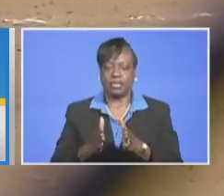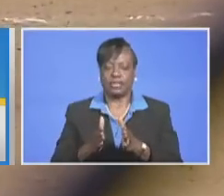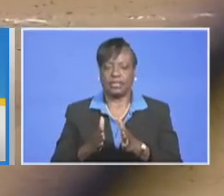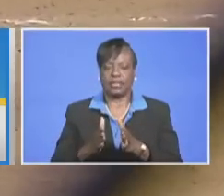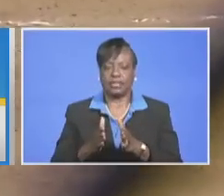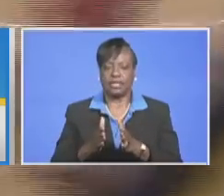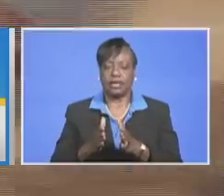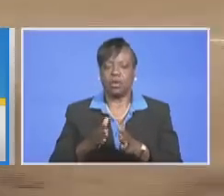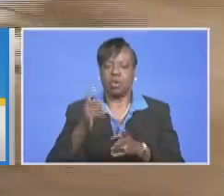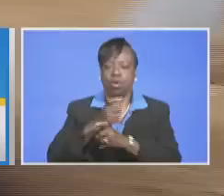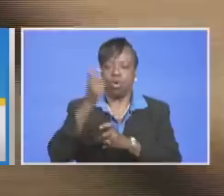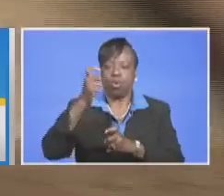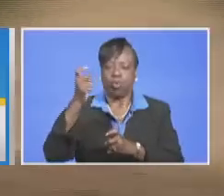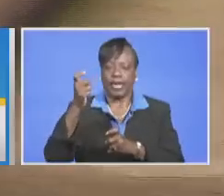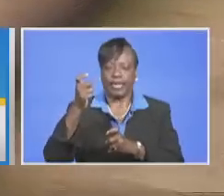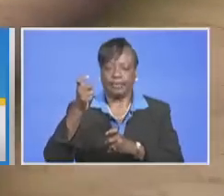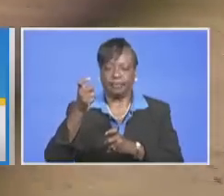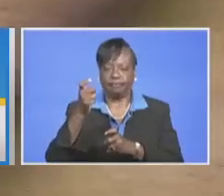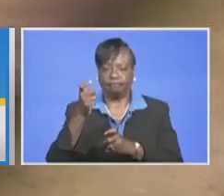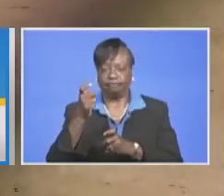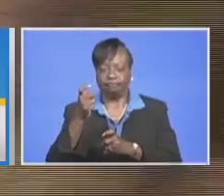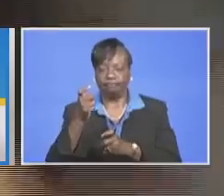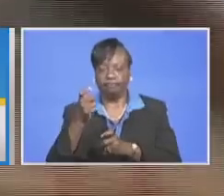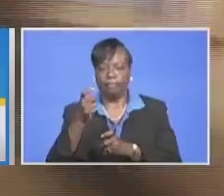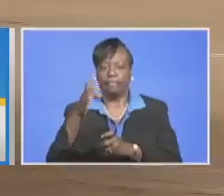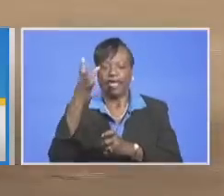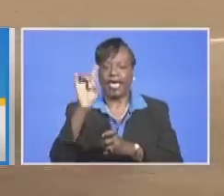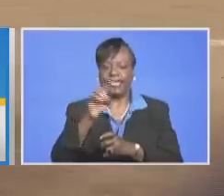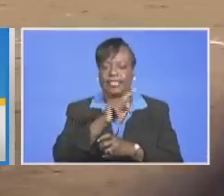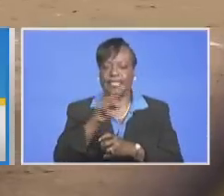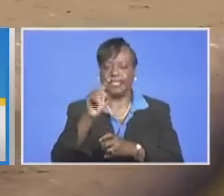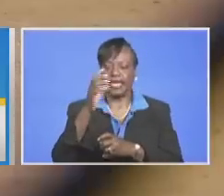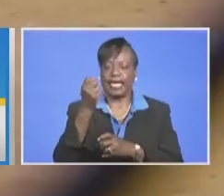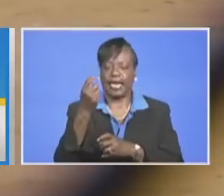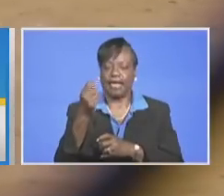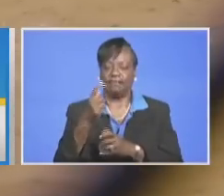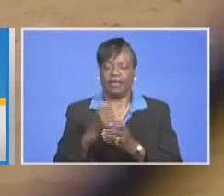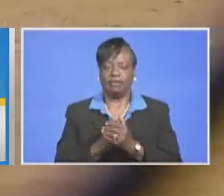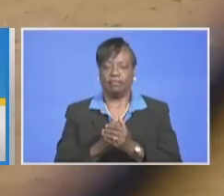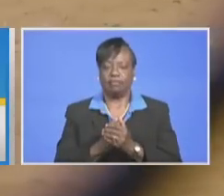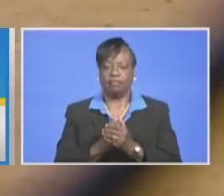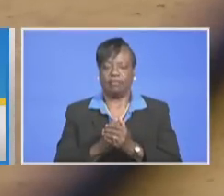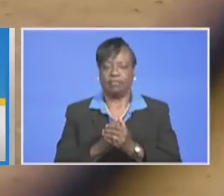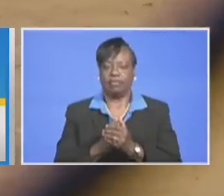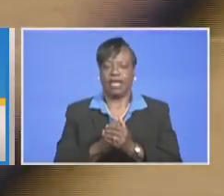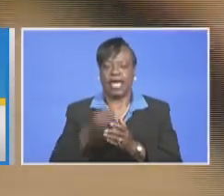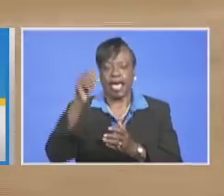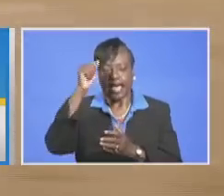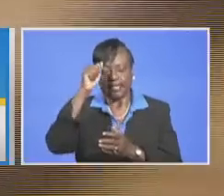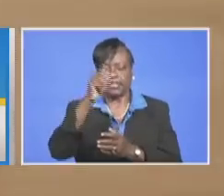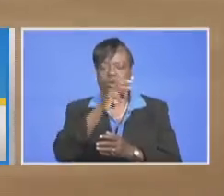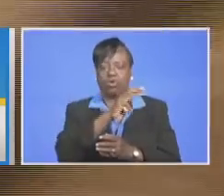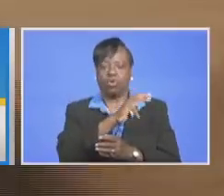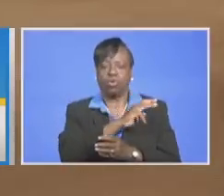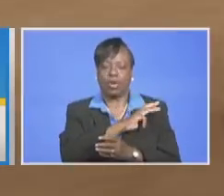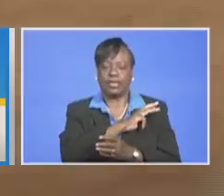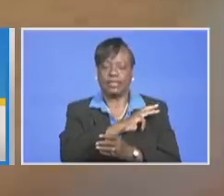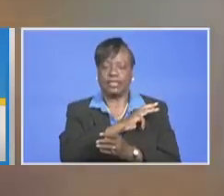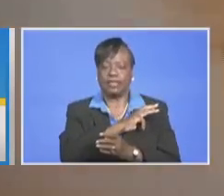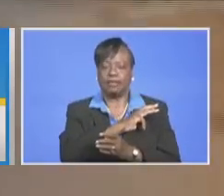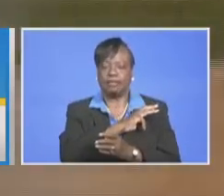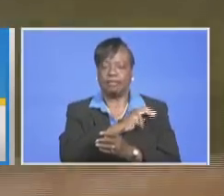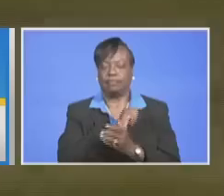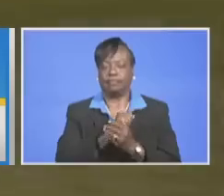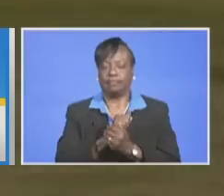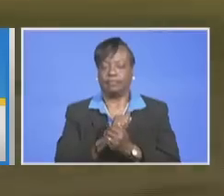3rd straight win, spinning the Chances Mighty Mets 18-11. For the Truckers, Angela Watson 4 for 4, 3 runs batted in, 3